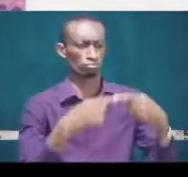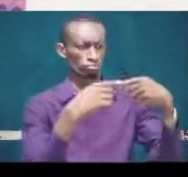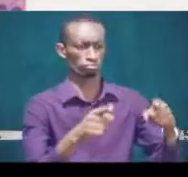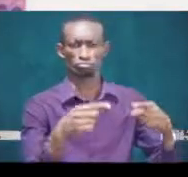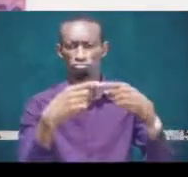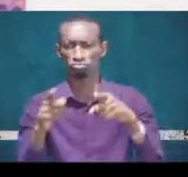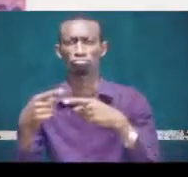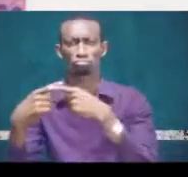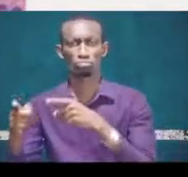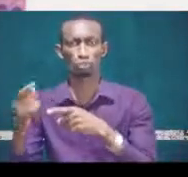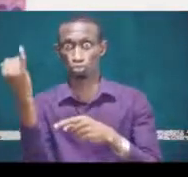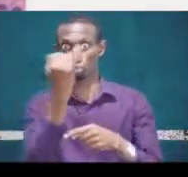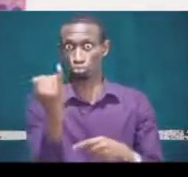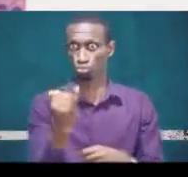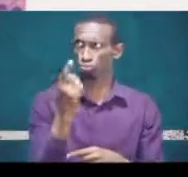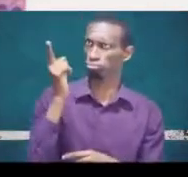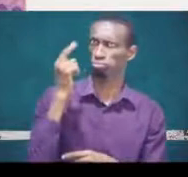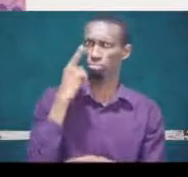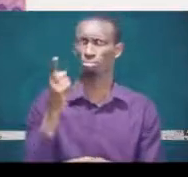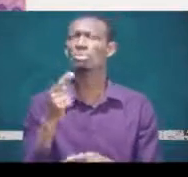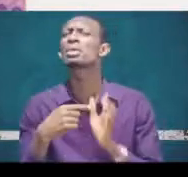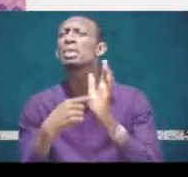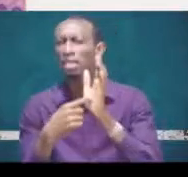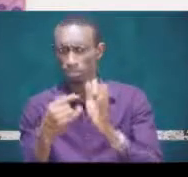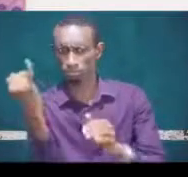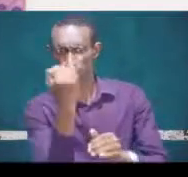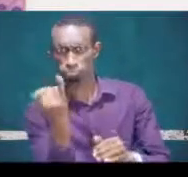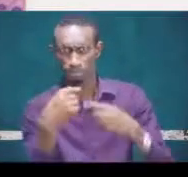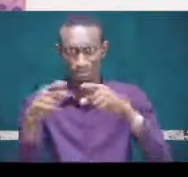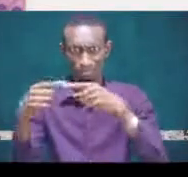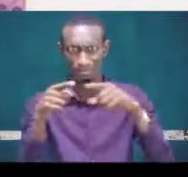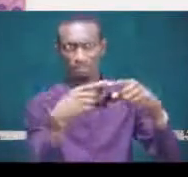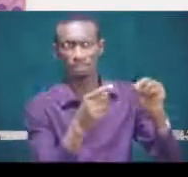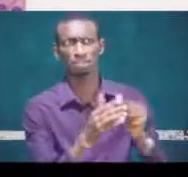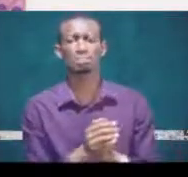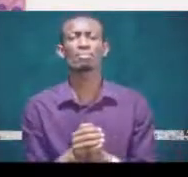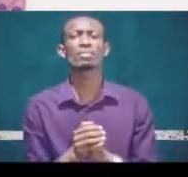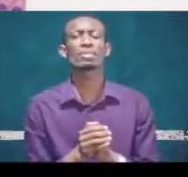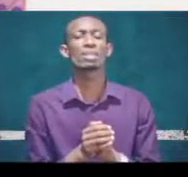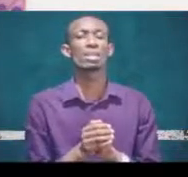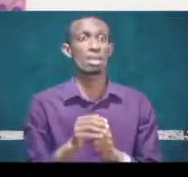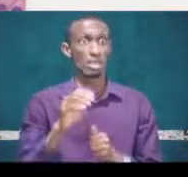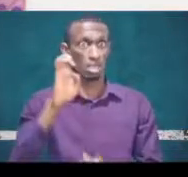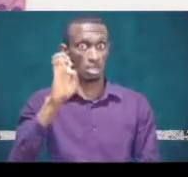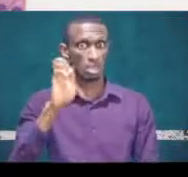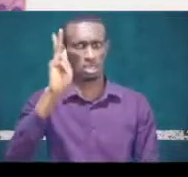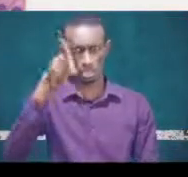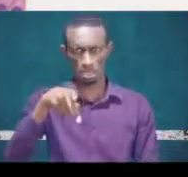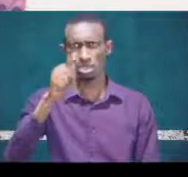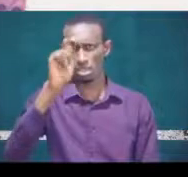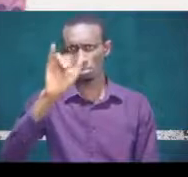different diagrams which show different epithelial tissues. Here we have simple